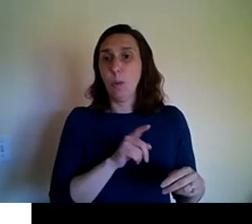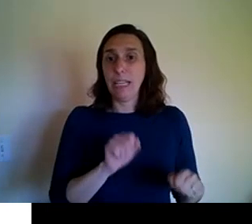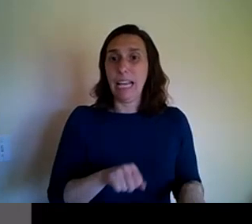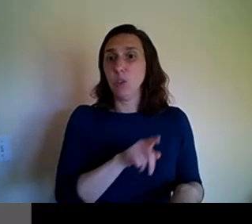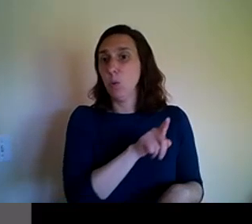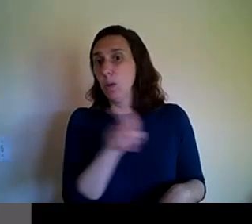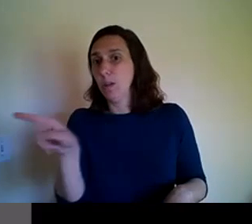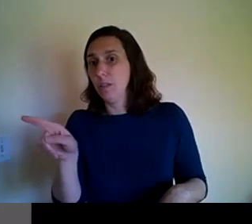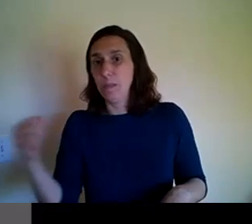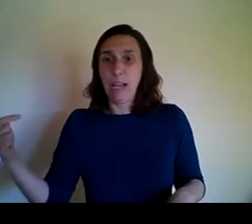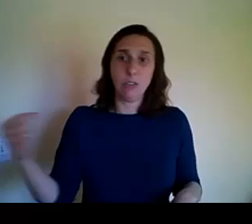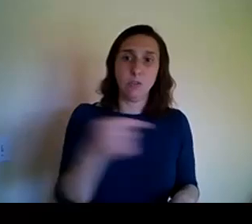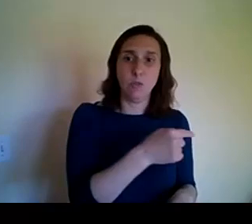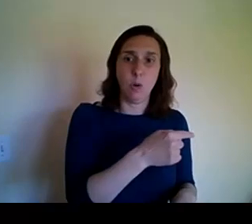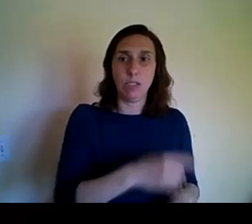forwards. So